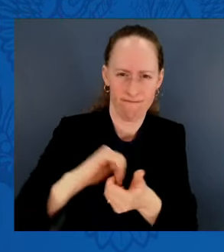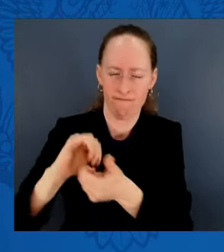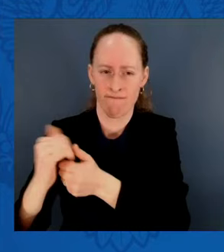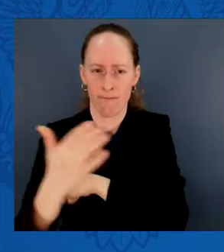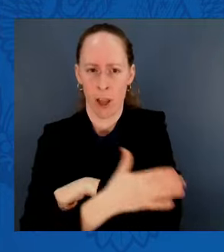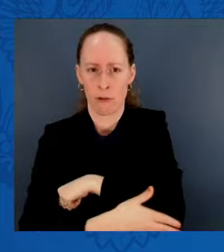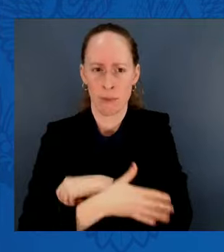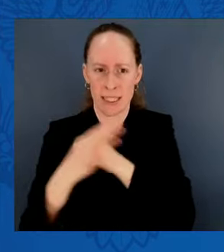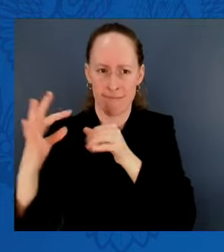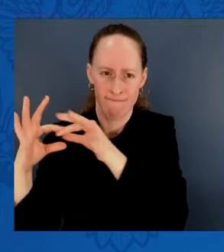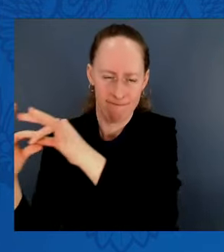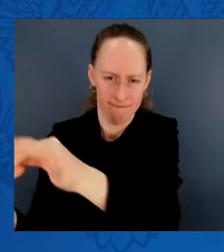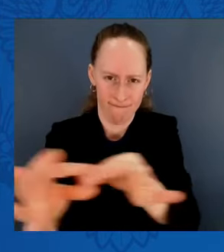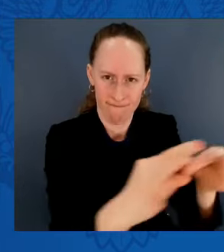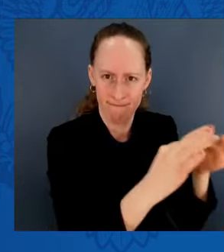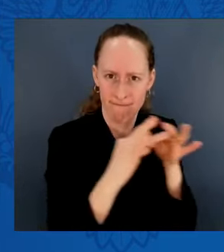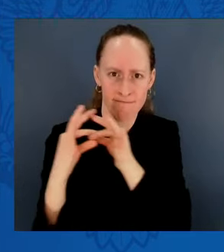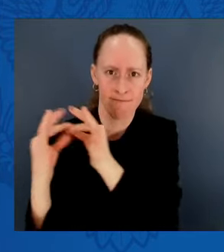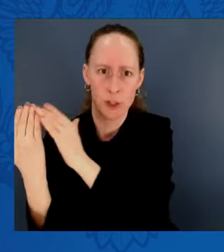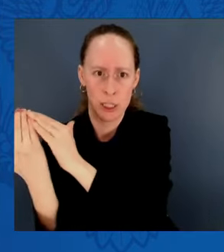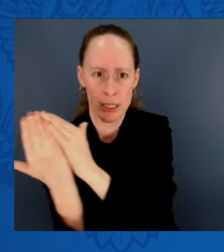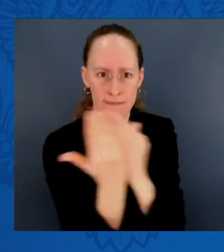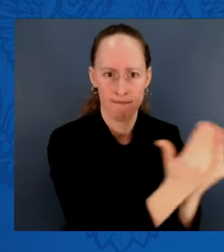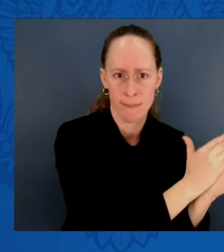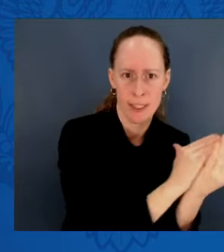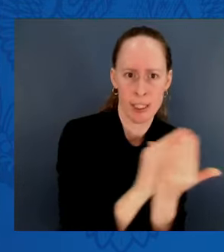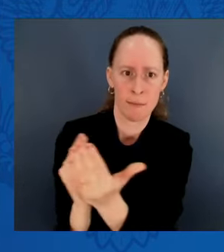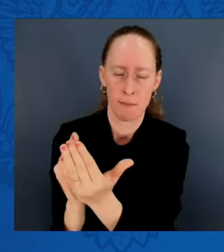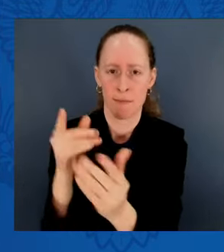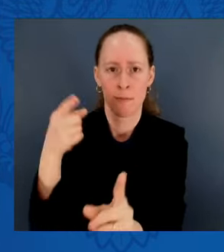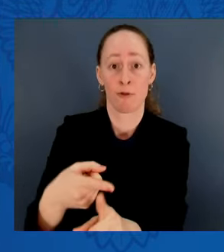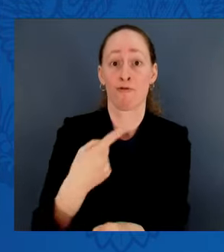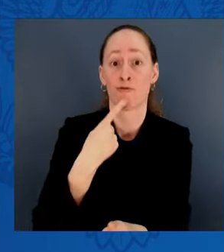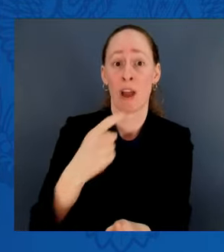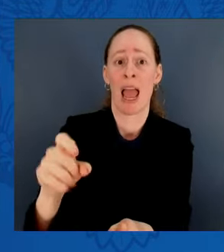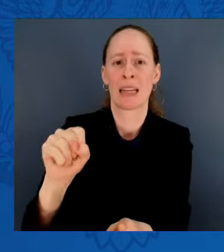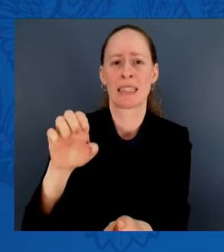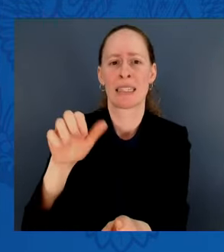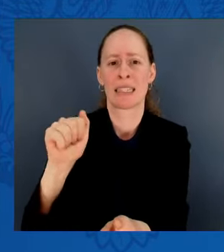degrade the Houthi capability and defend U.S. forces in the region. As